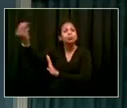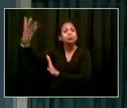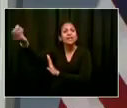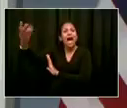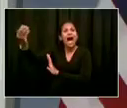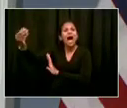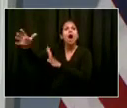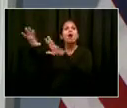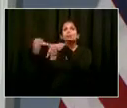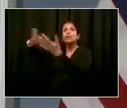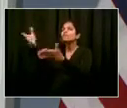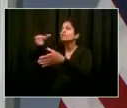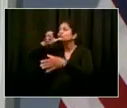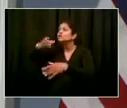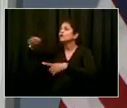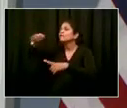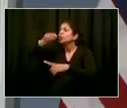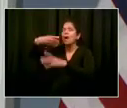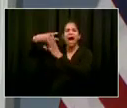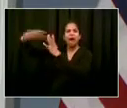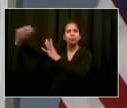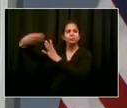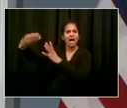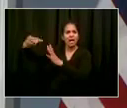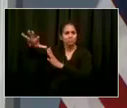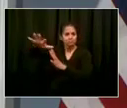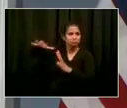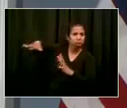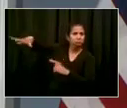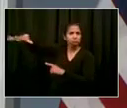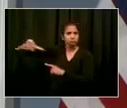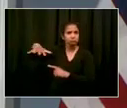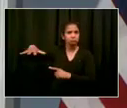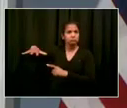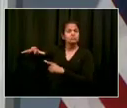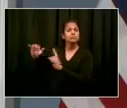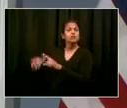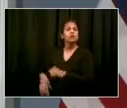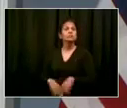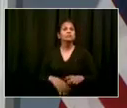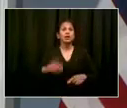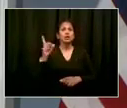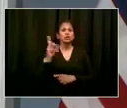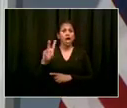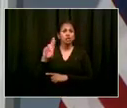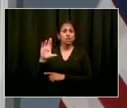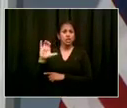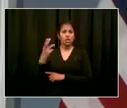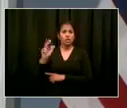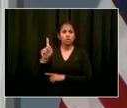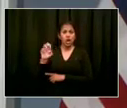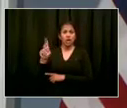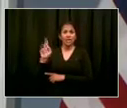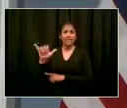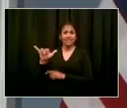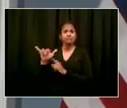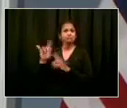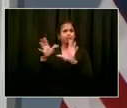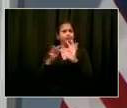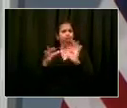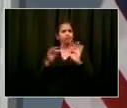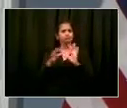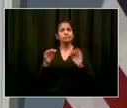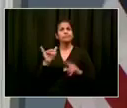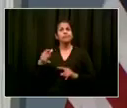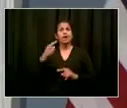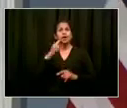of risk when it comes to coronavirus transmission, and so we have to proceed with the utmost caution there. When we look at the